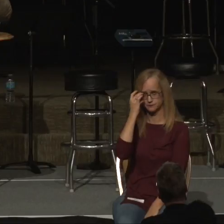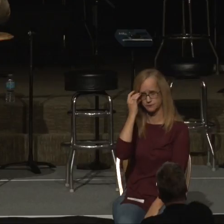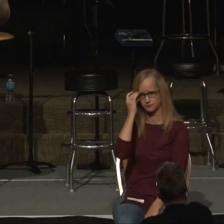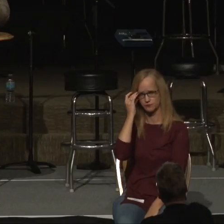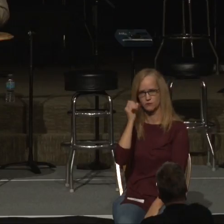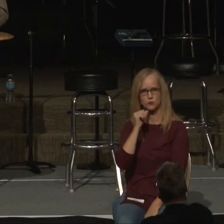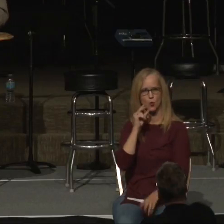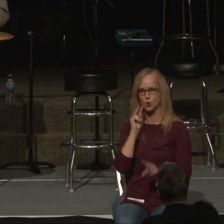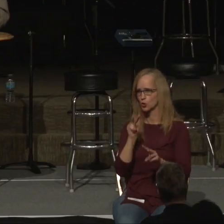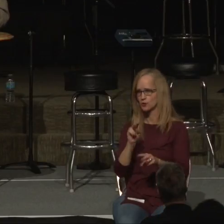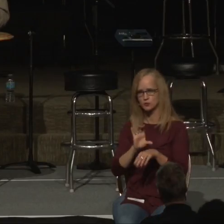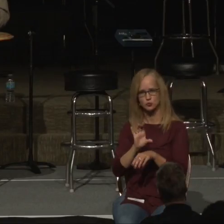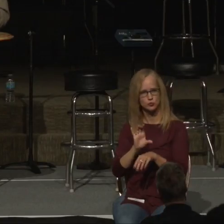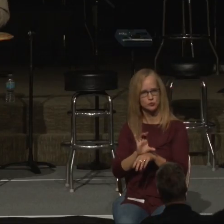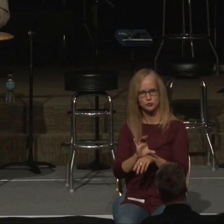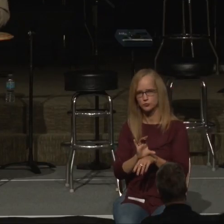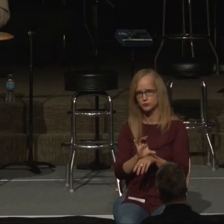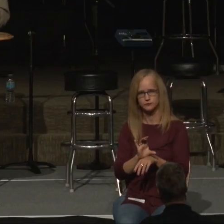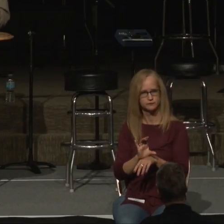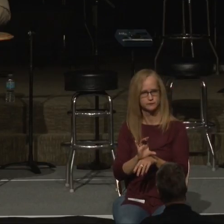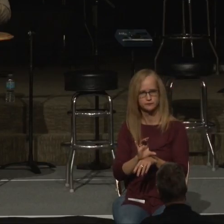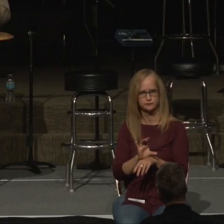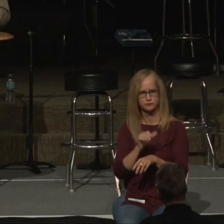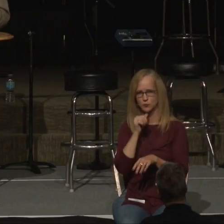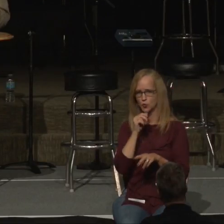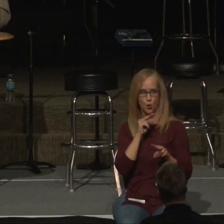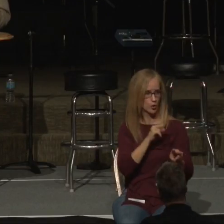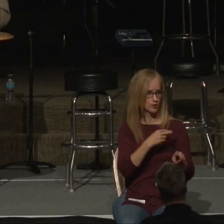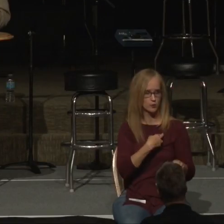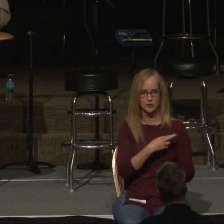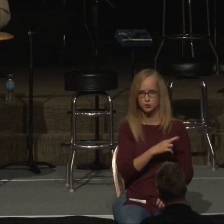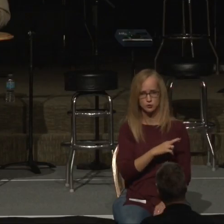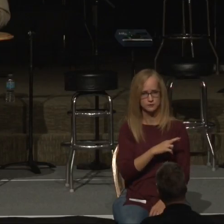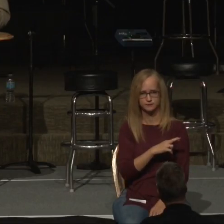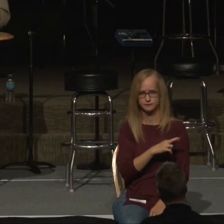Don't look to the church. Don't look to religion.